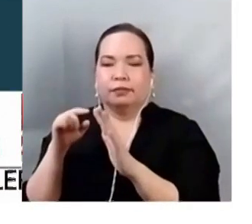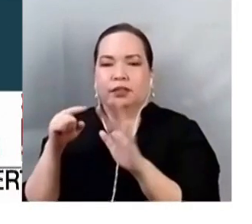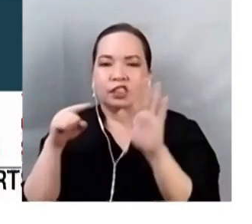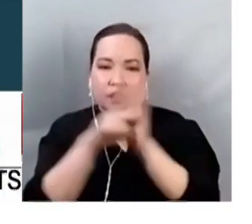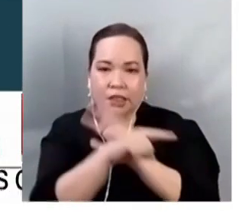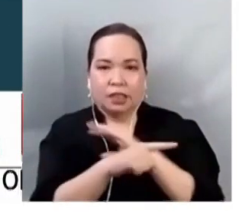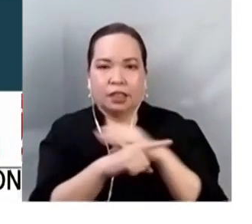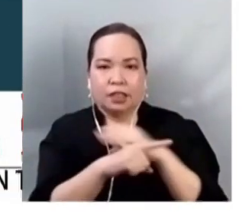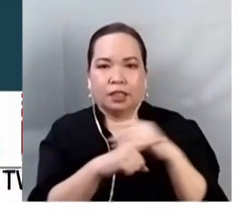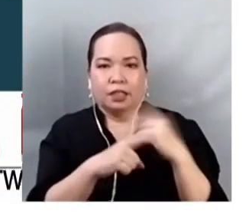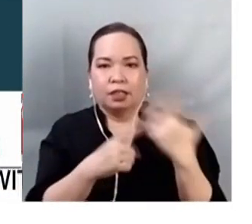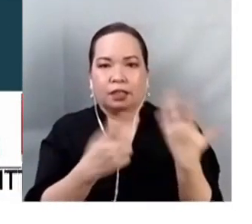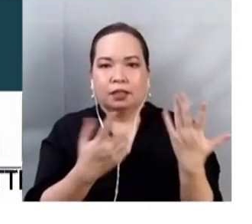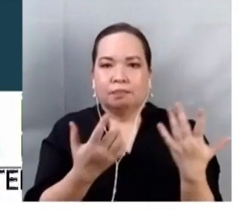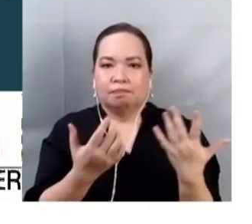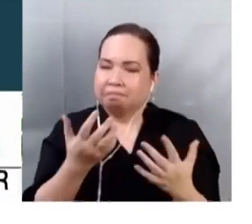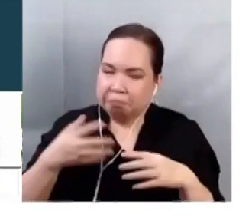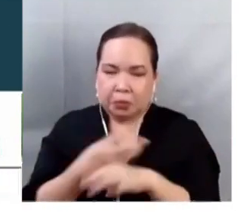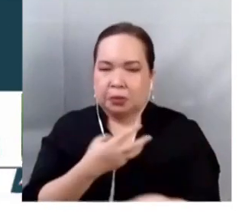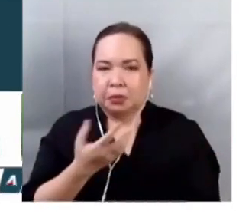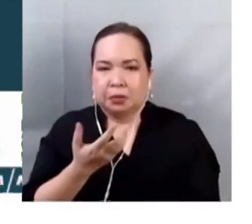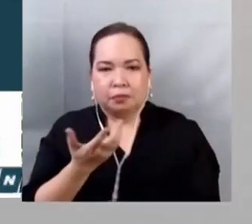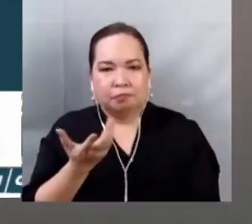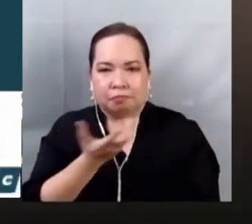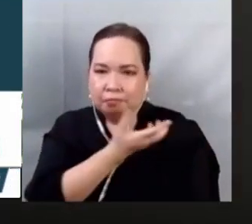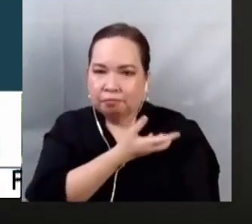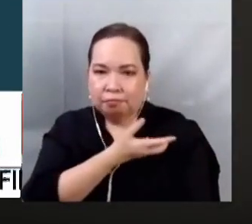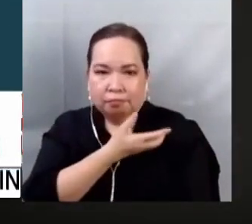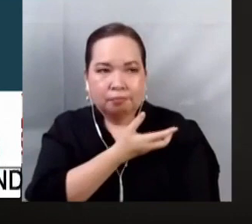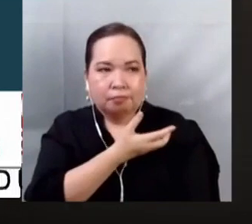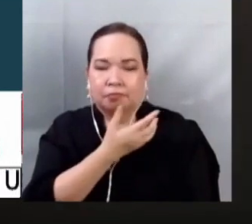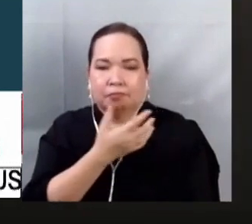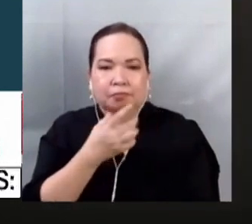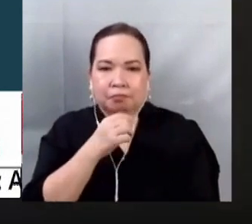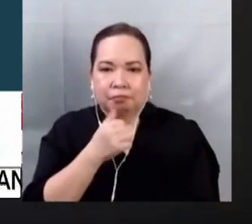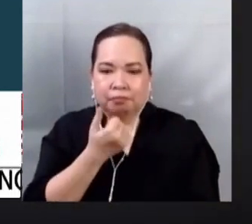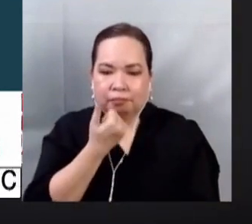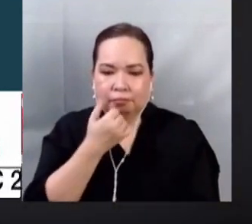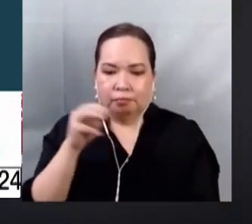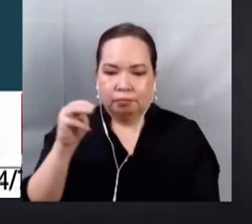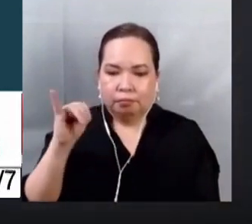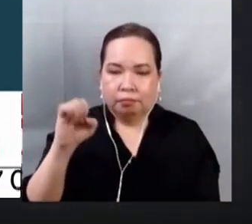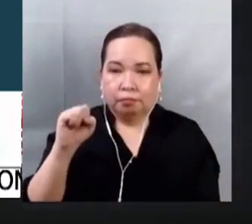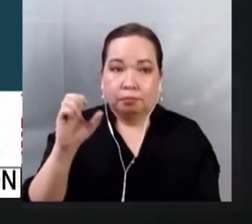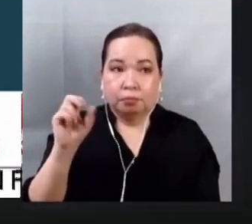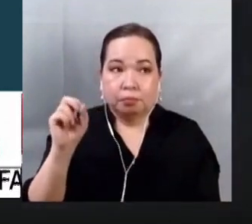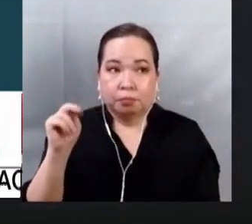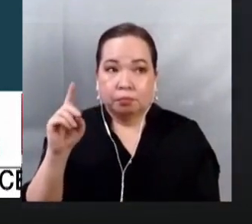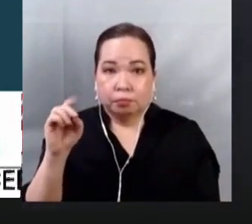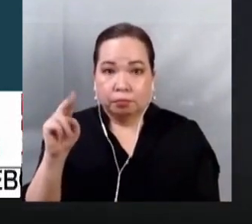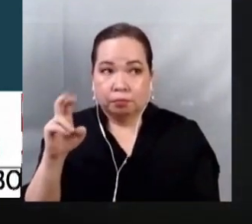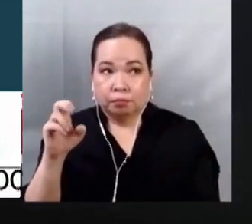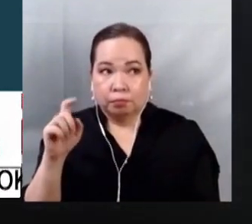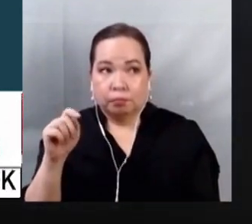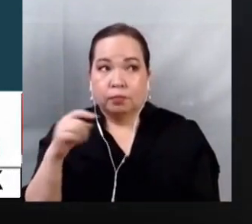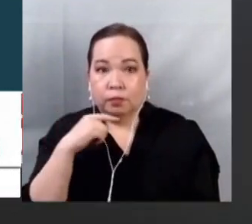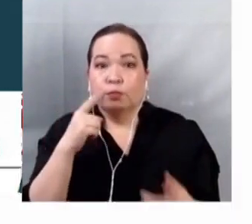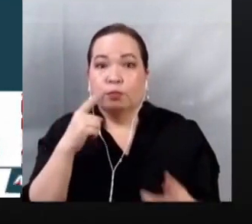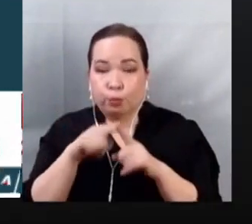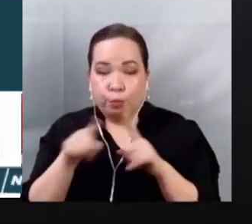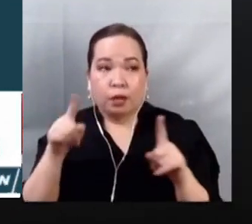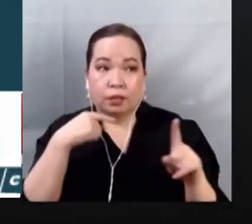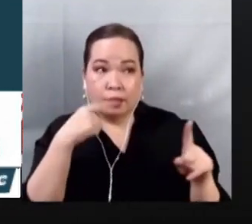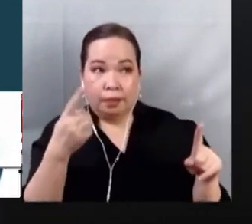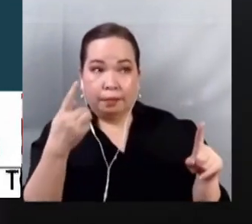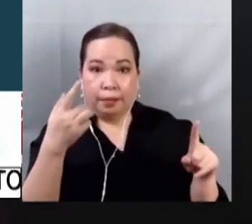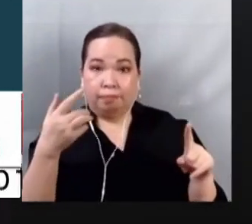misconduct. But Police Chief Guillermo Eleazar says they will follow due process before dismissing the suspect. That's Master